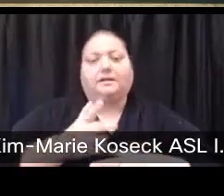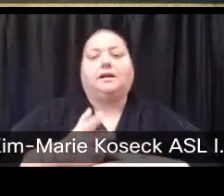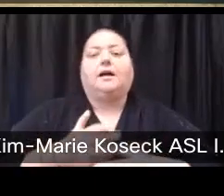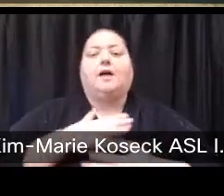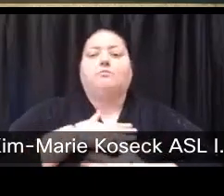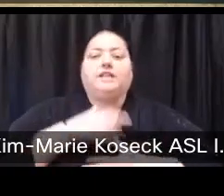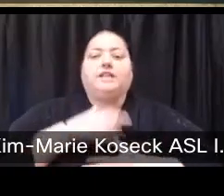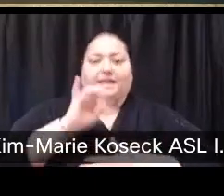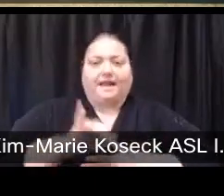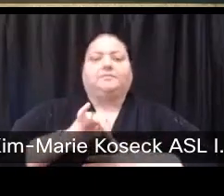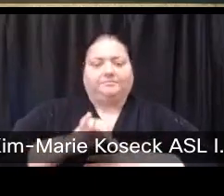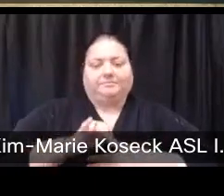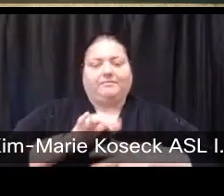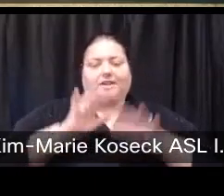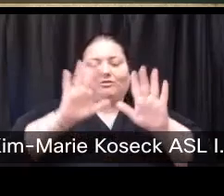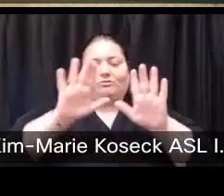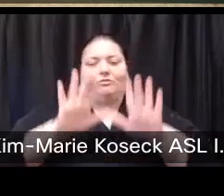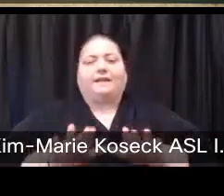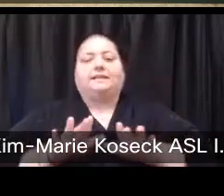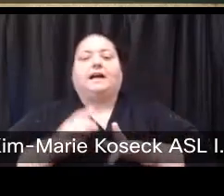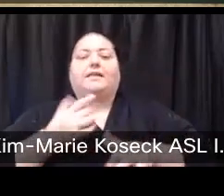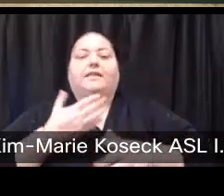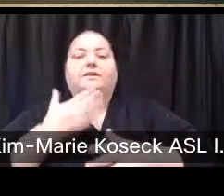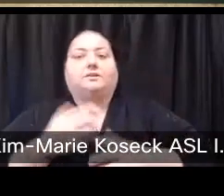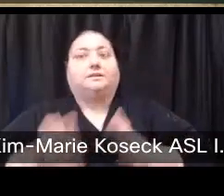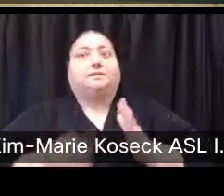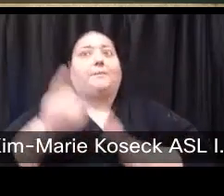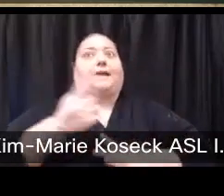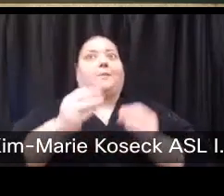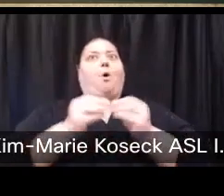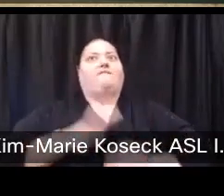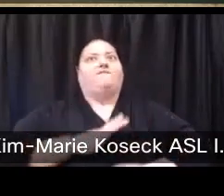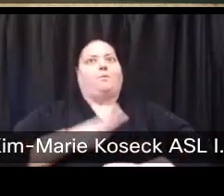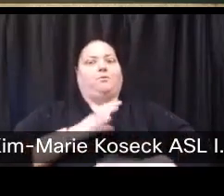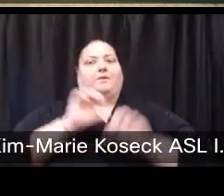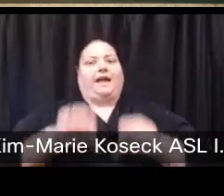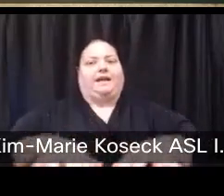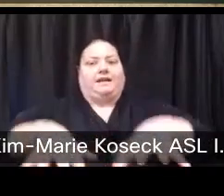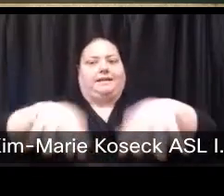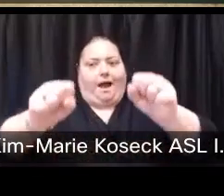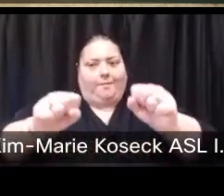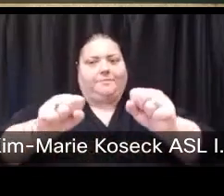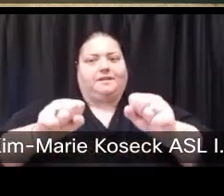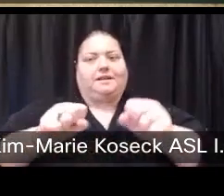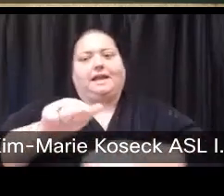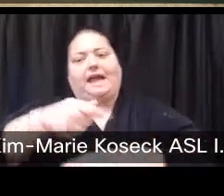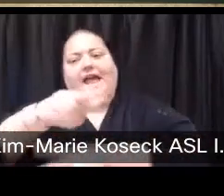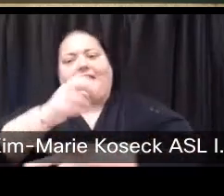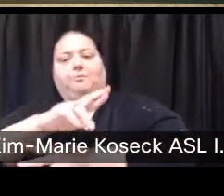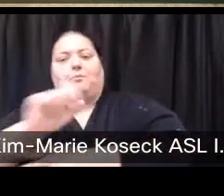work. And it would be great to have something more formal that we can adopt in the maybe a April meeting.